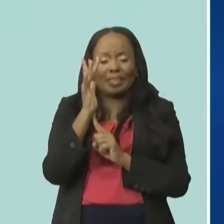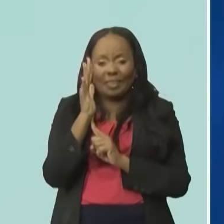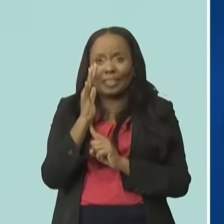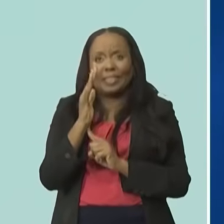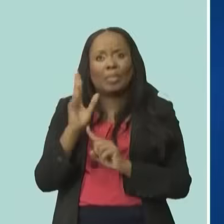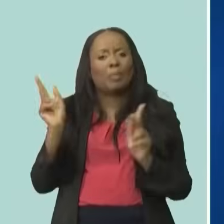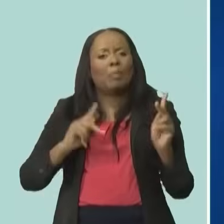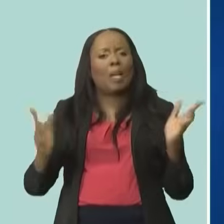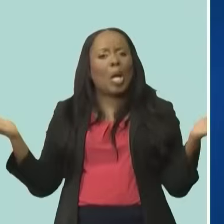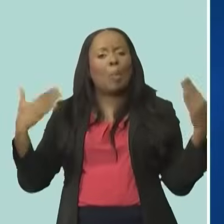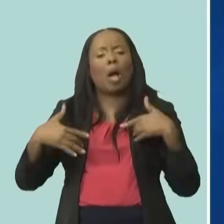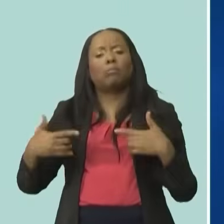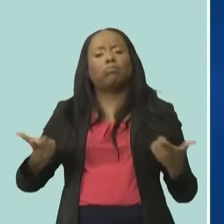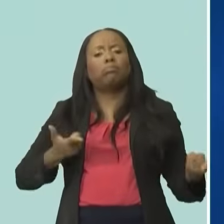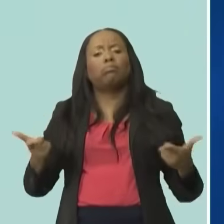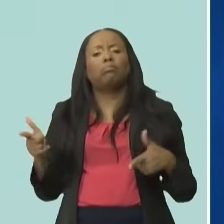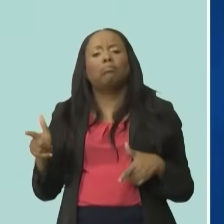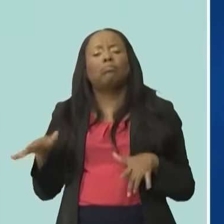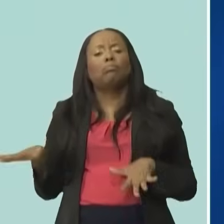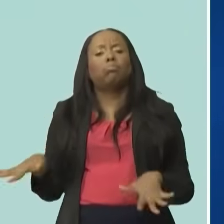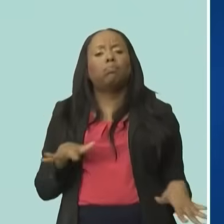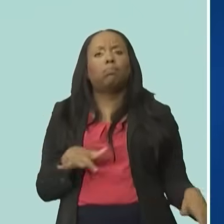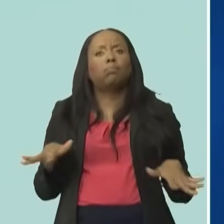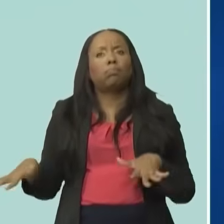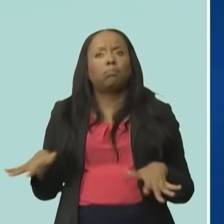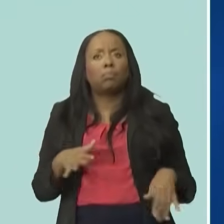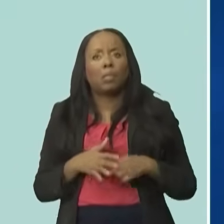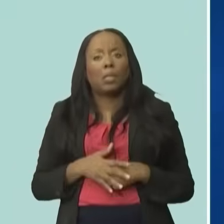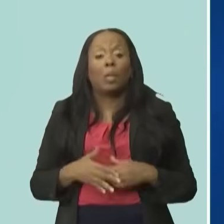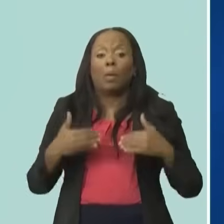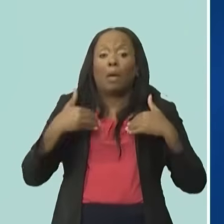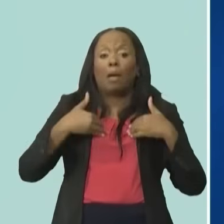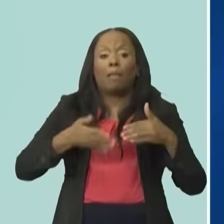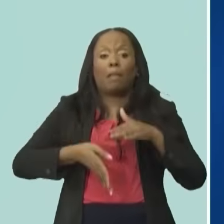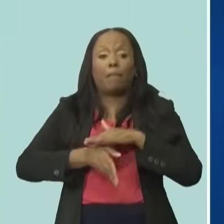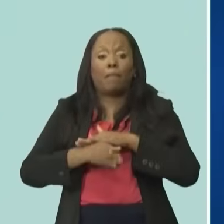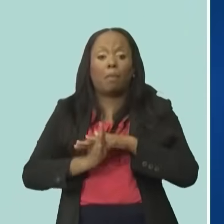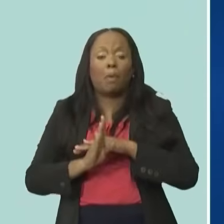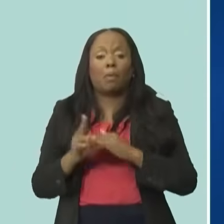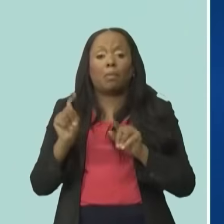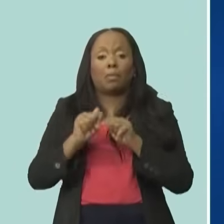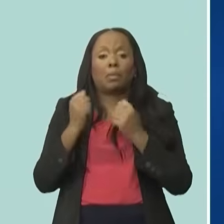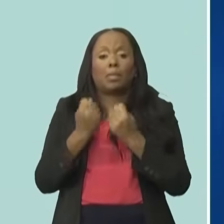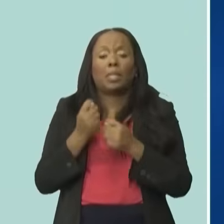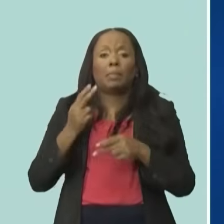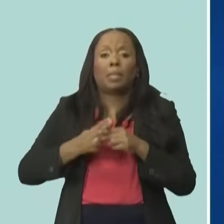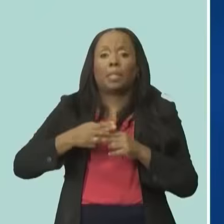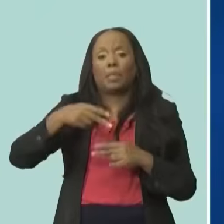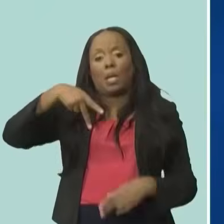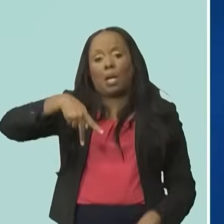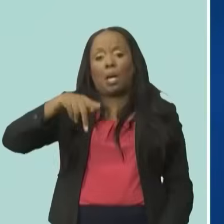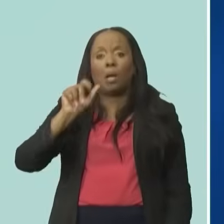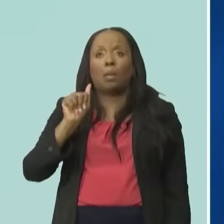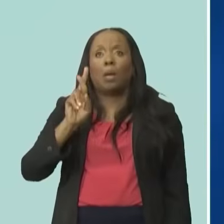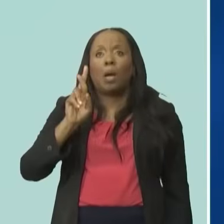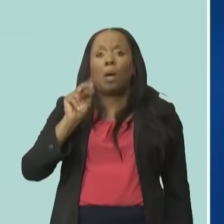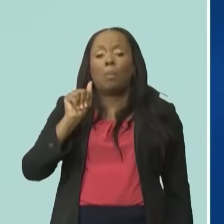safe atmosphere. We have all of the Paradise football team here, outdoor fitness. We partnered as well with